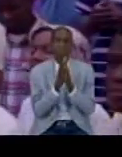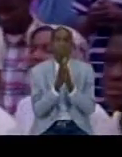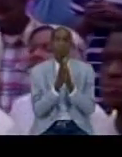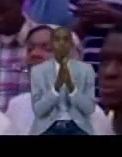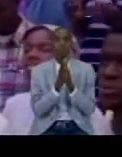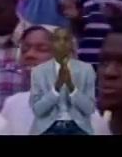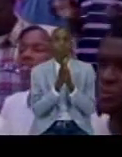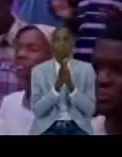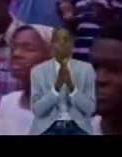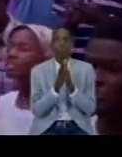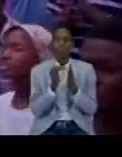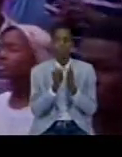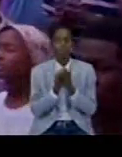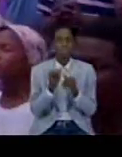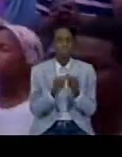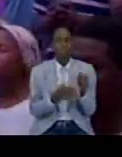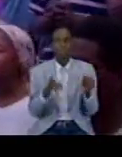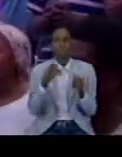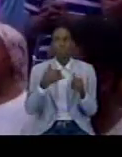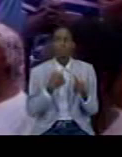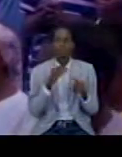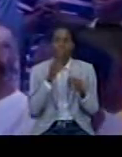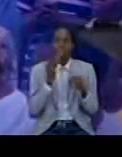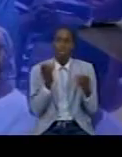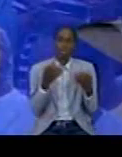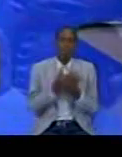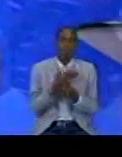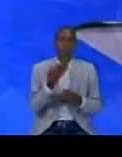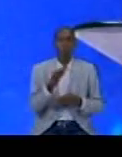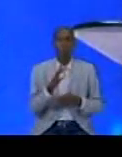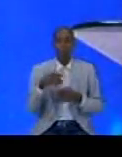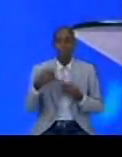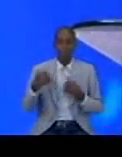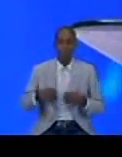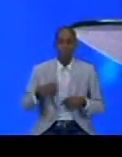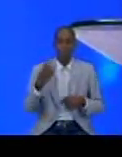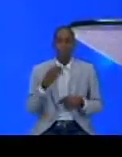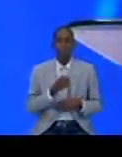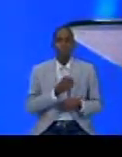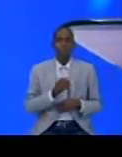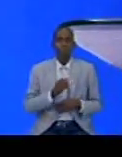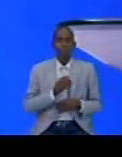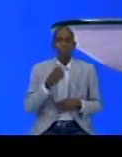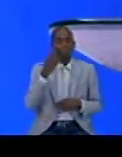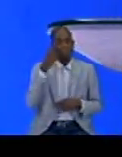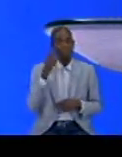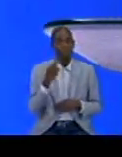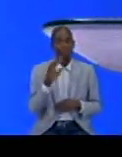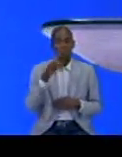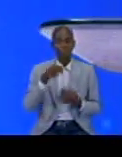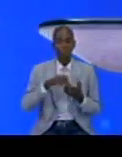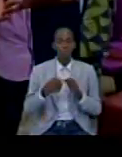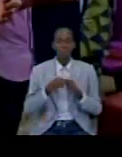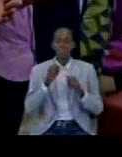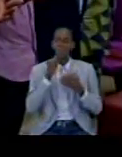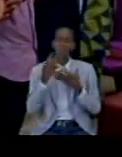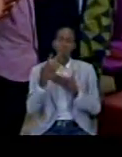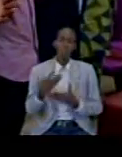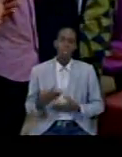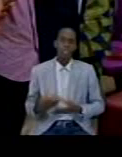That everything you have been afraid of and your heart was beating for, the problem is